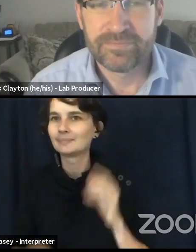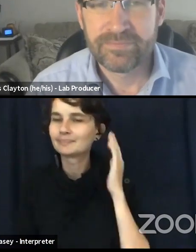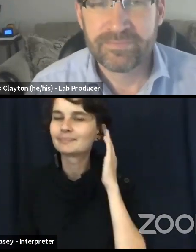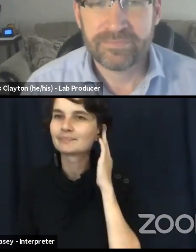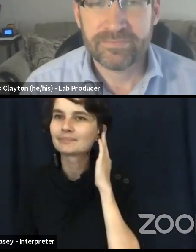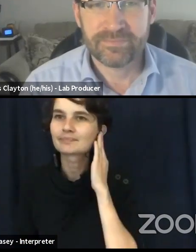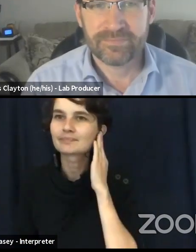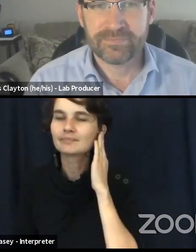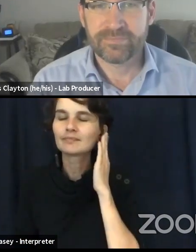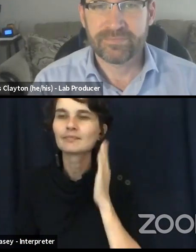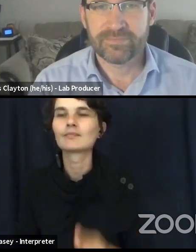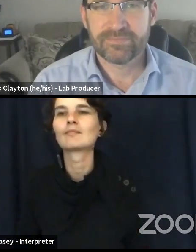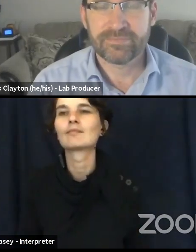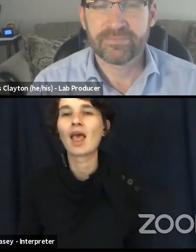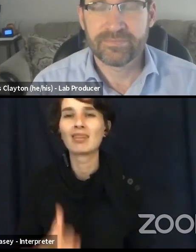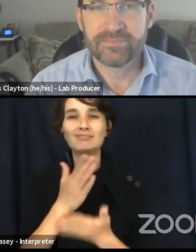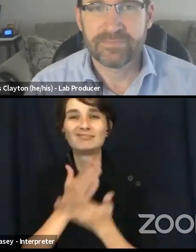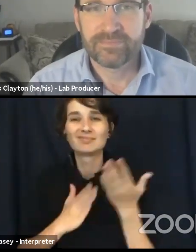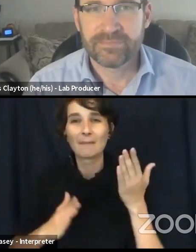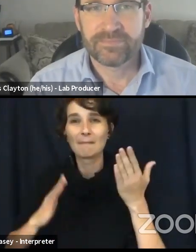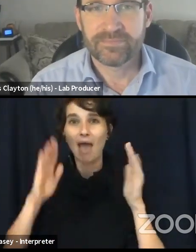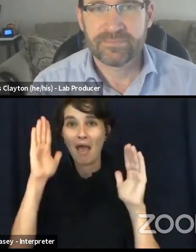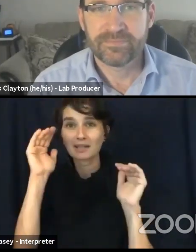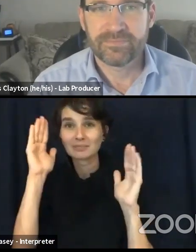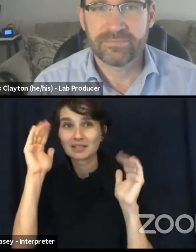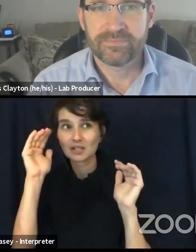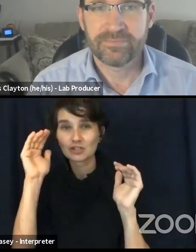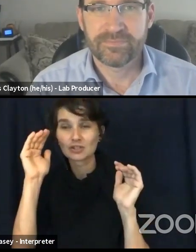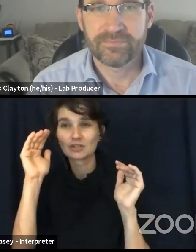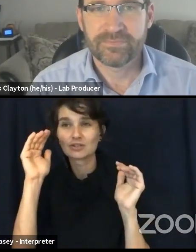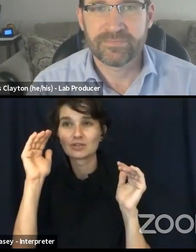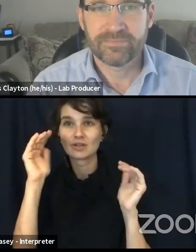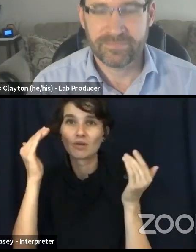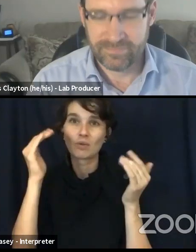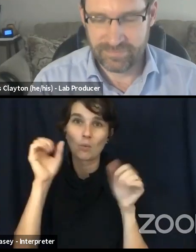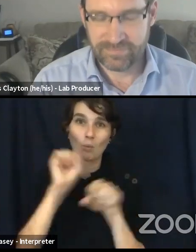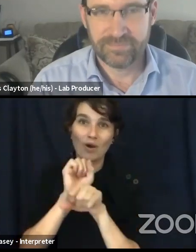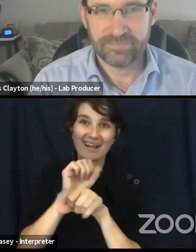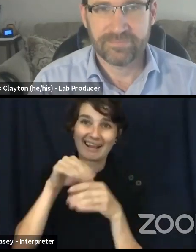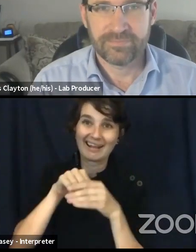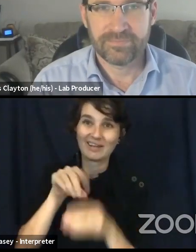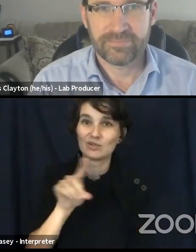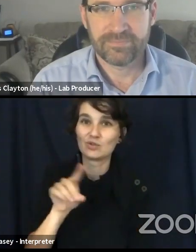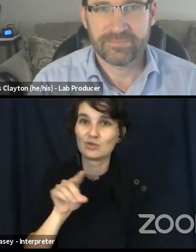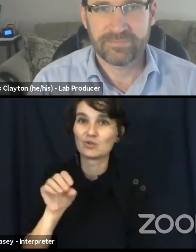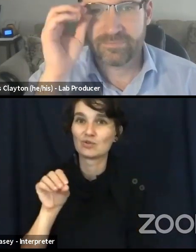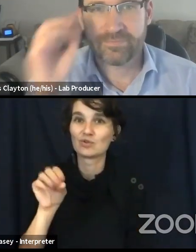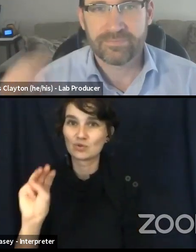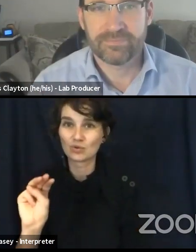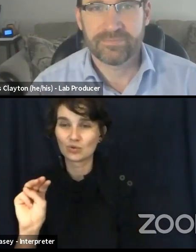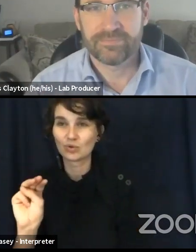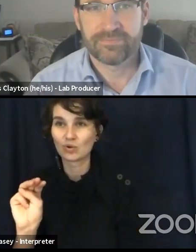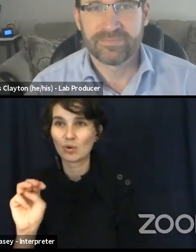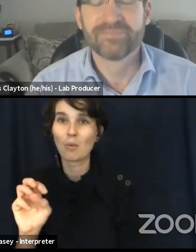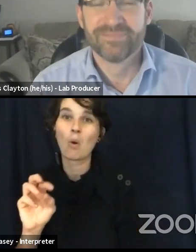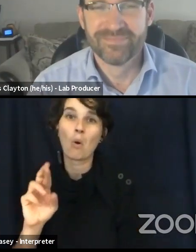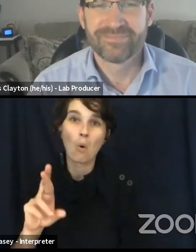there's a set of expectations that come with working in Zoom or in a platform that was built for corporate